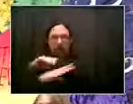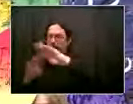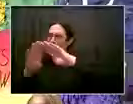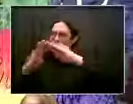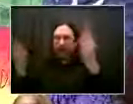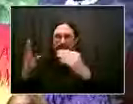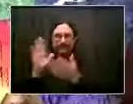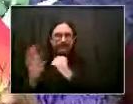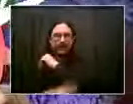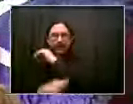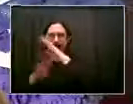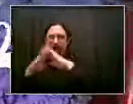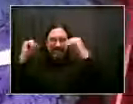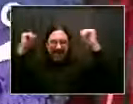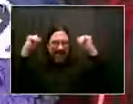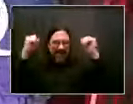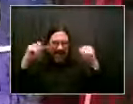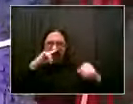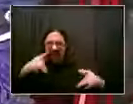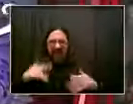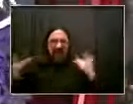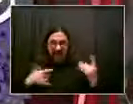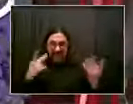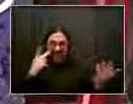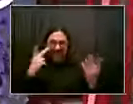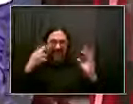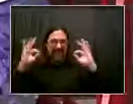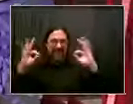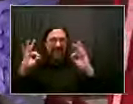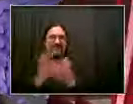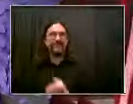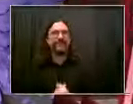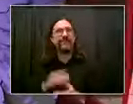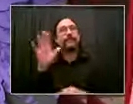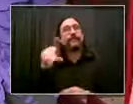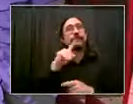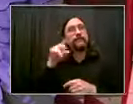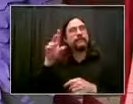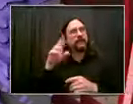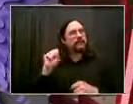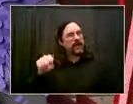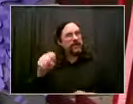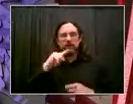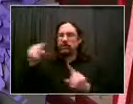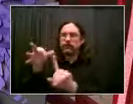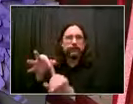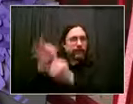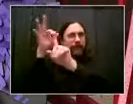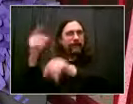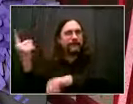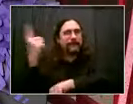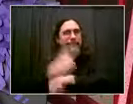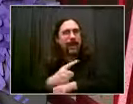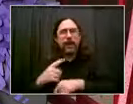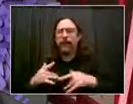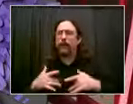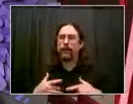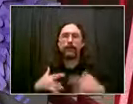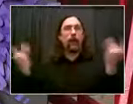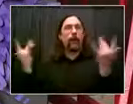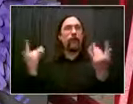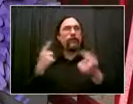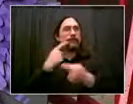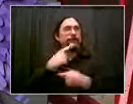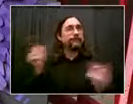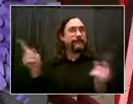Today is a very, very special day, but you don't need to hear it from me. I have some very special correspondents with me today who are going to tell you